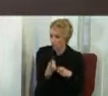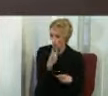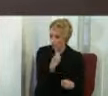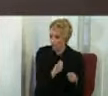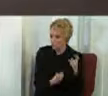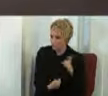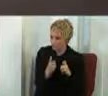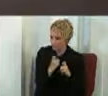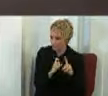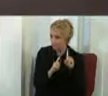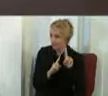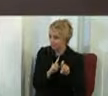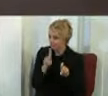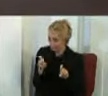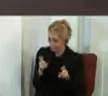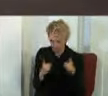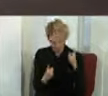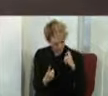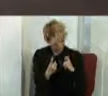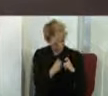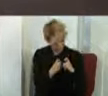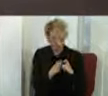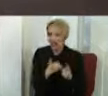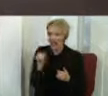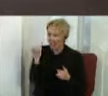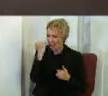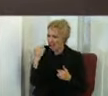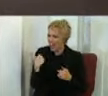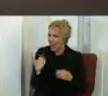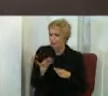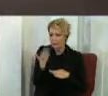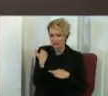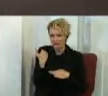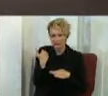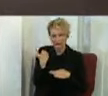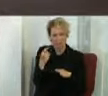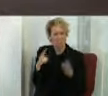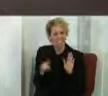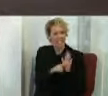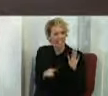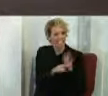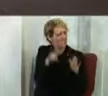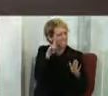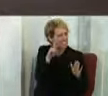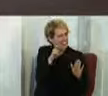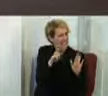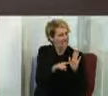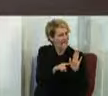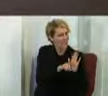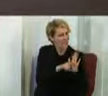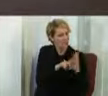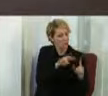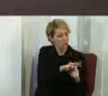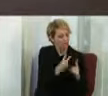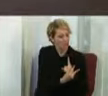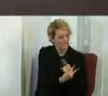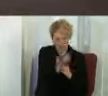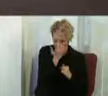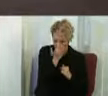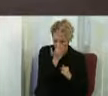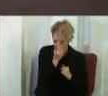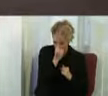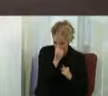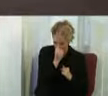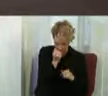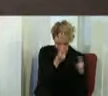those of us who come from sex-negative positions in our lives, about how it was all ordered at the very beginning and who God is